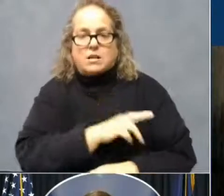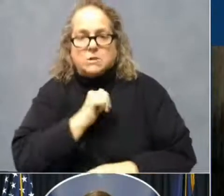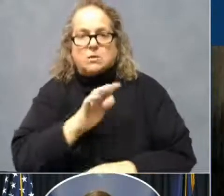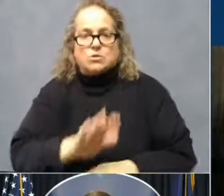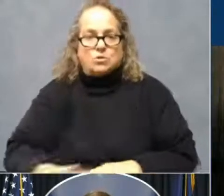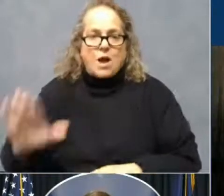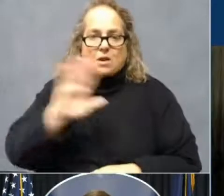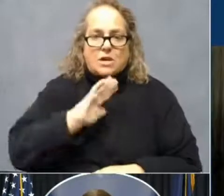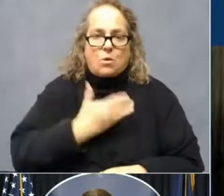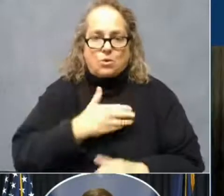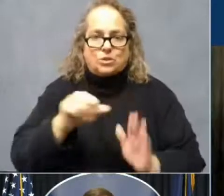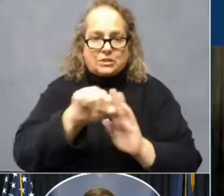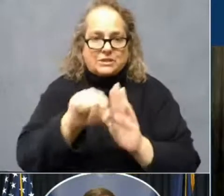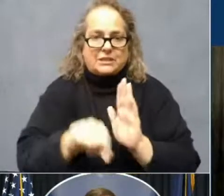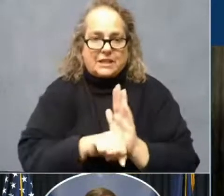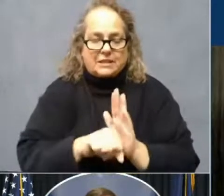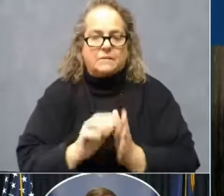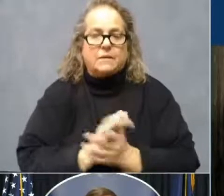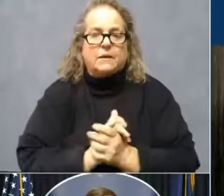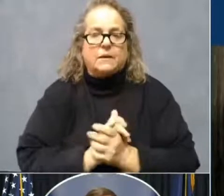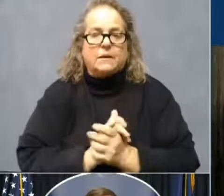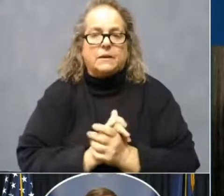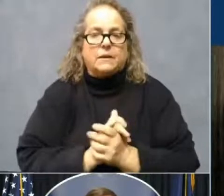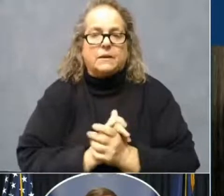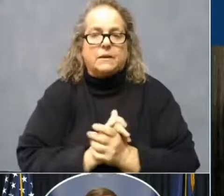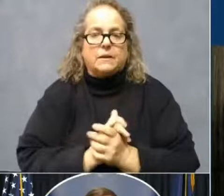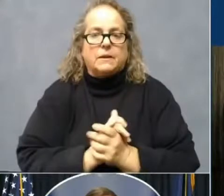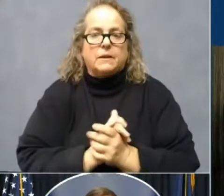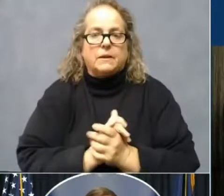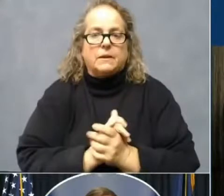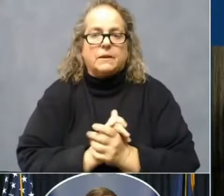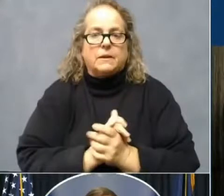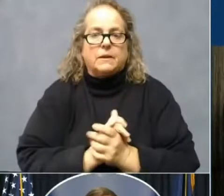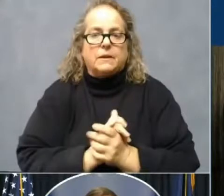state. Okay, and so let's talk